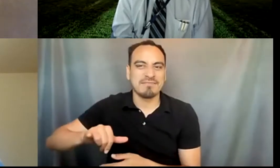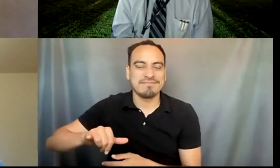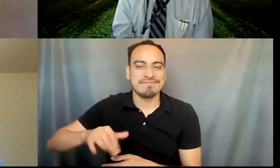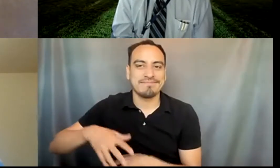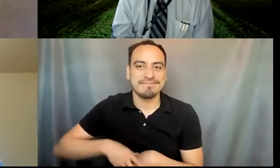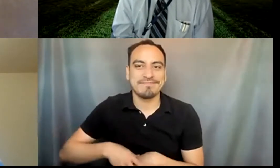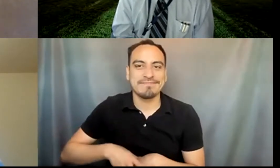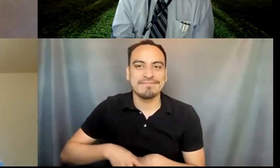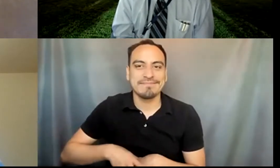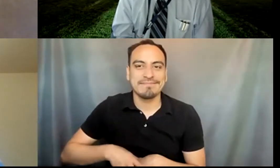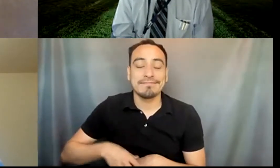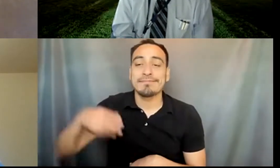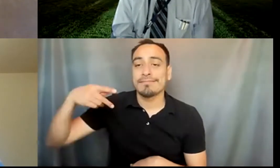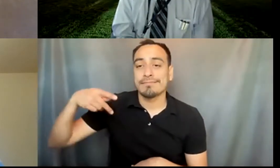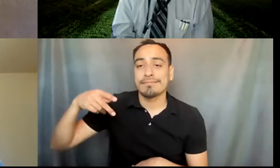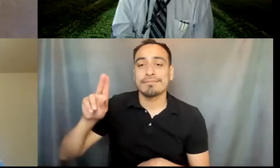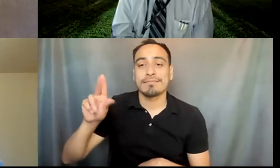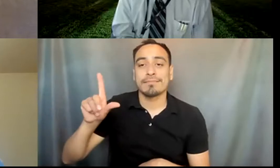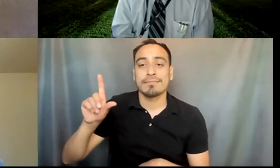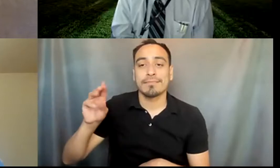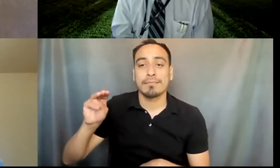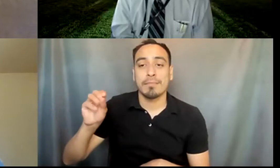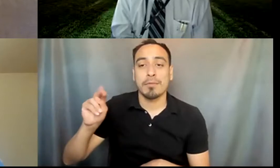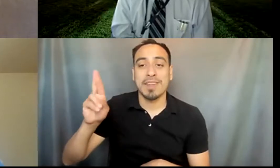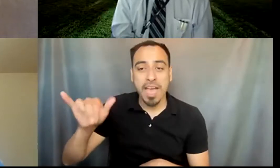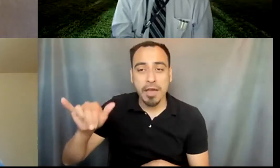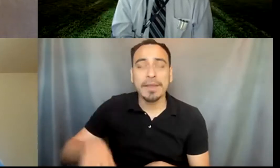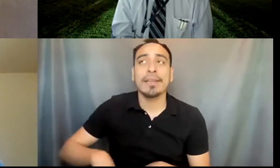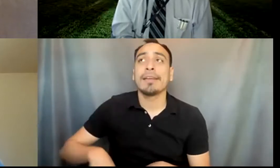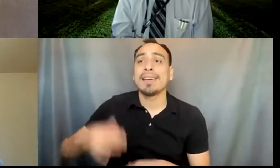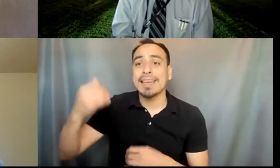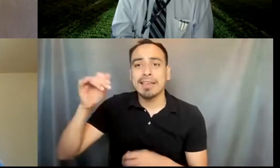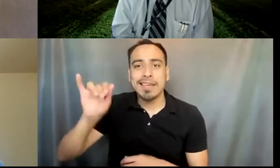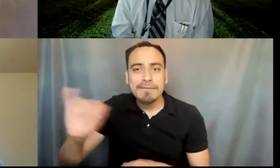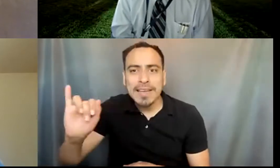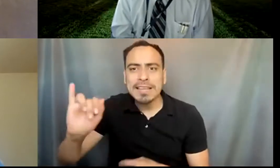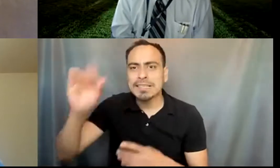pulmonary medicine people, infectious diseases people, rehab people,